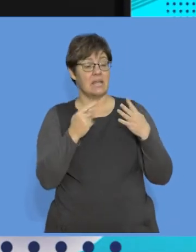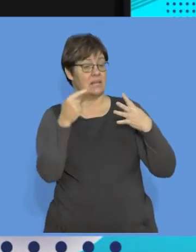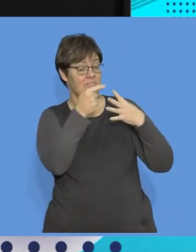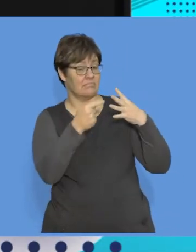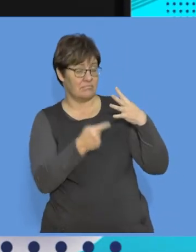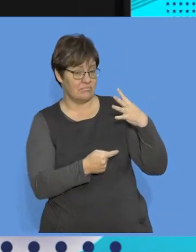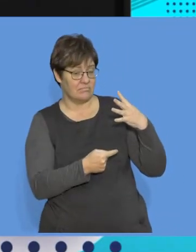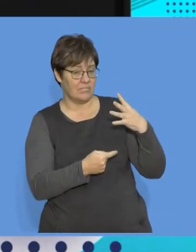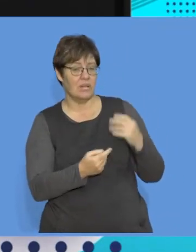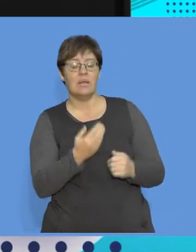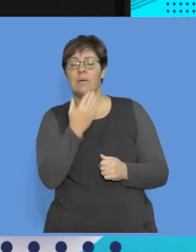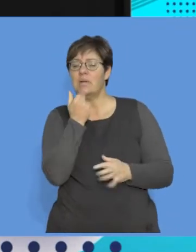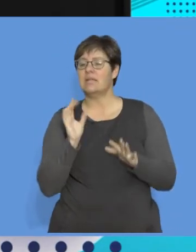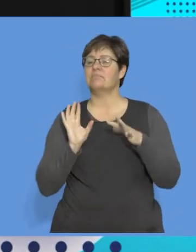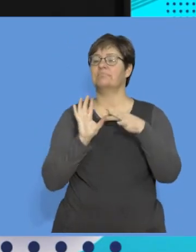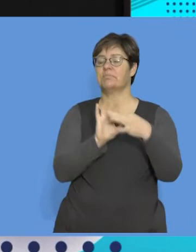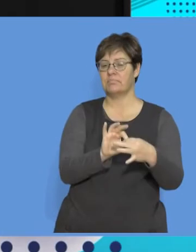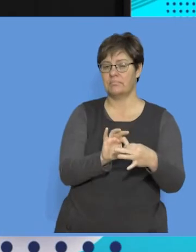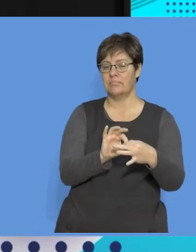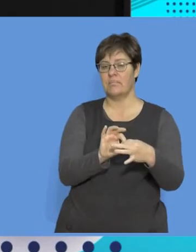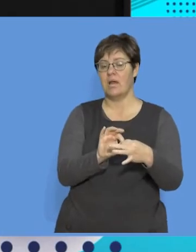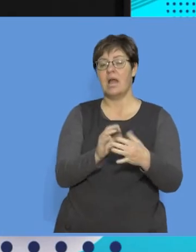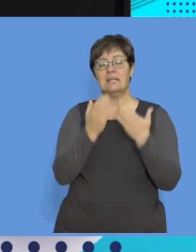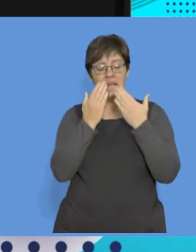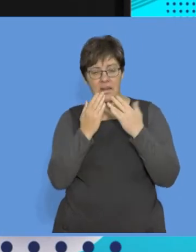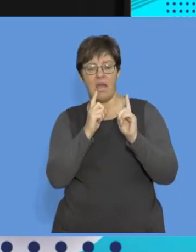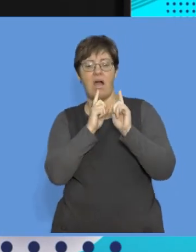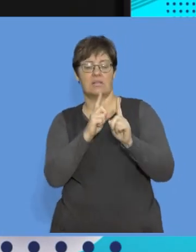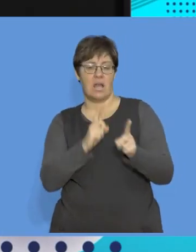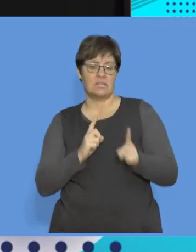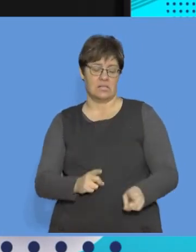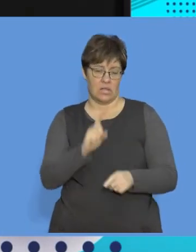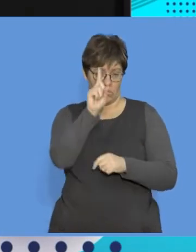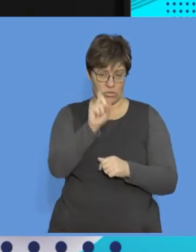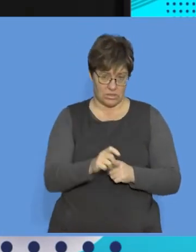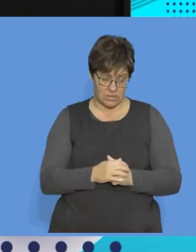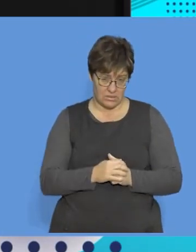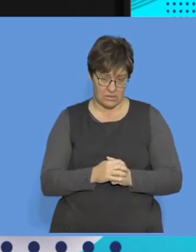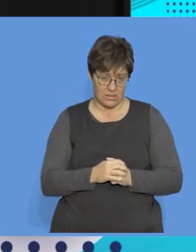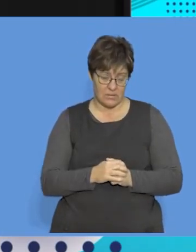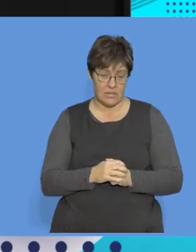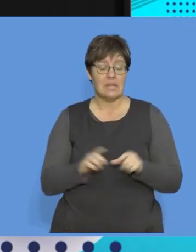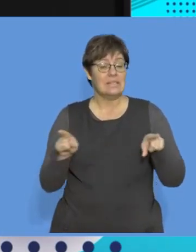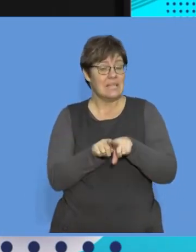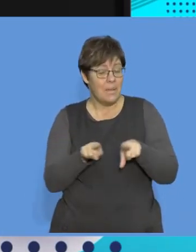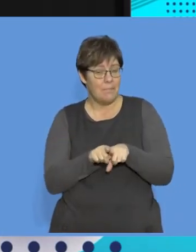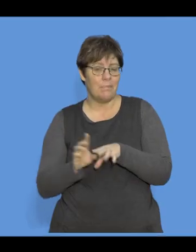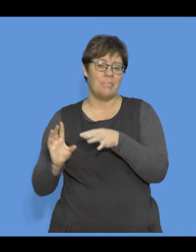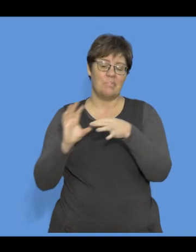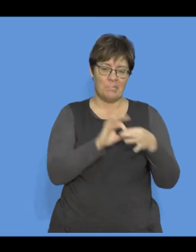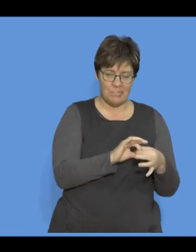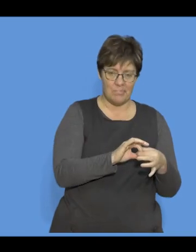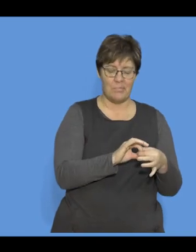section, please link it to studying and answering questions at the same time related to